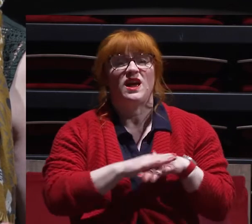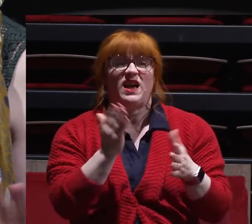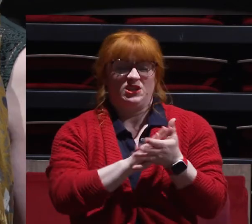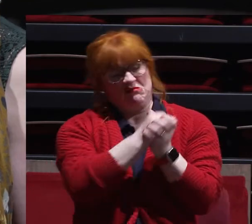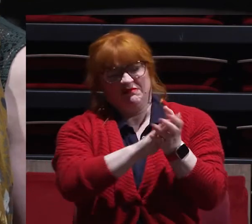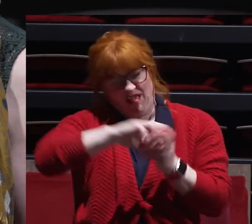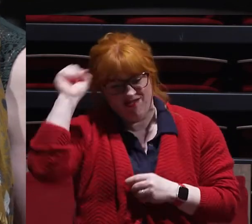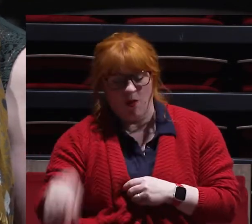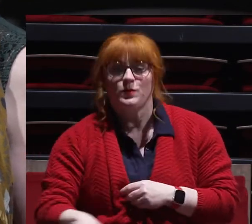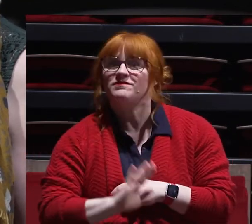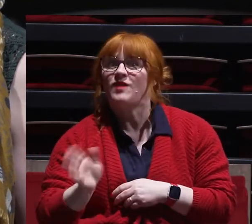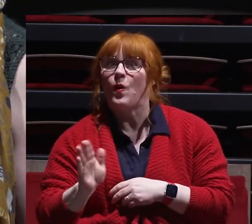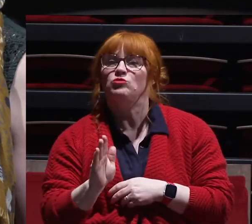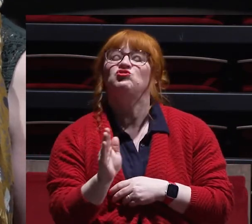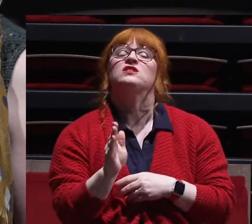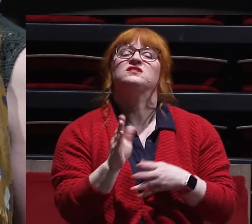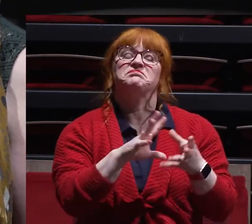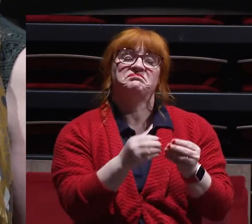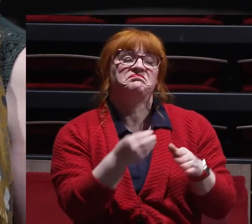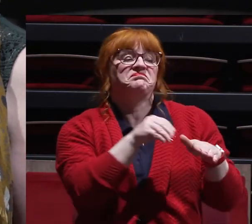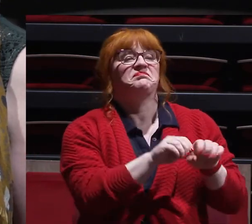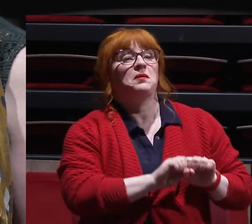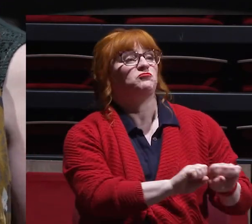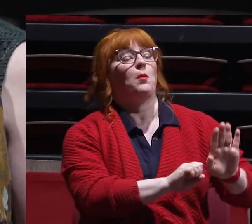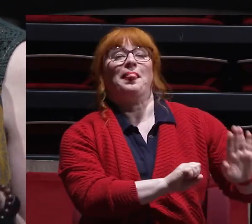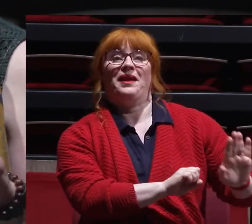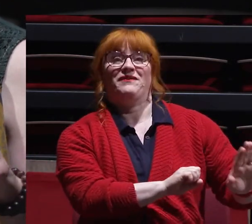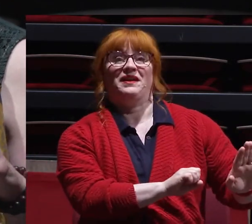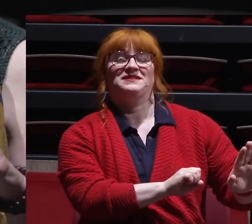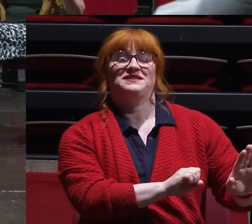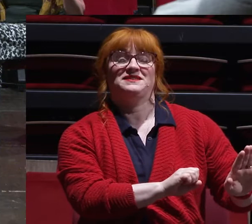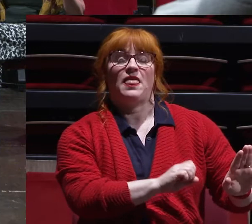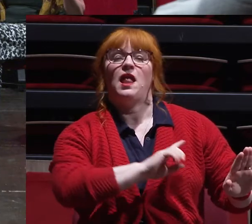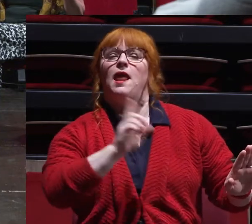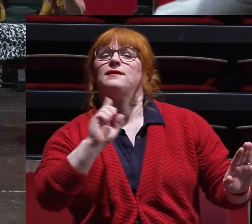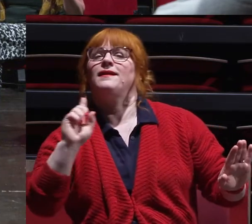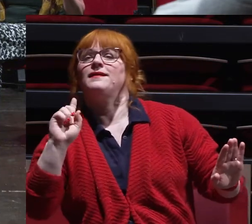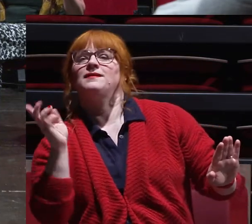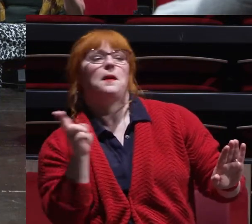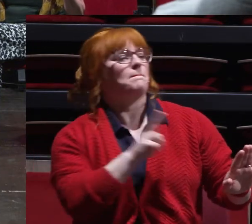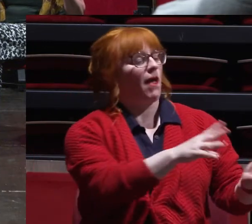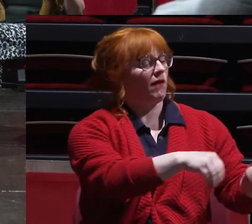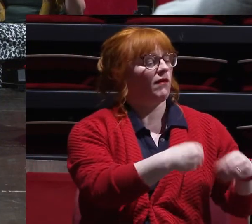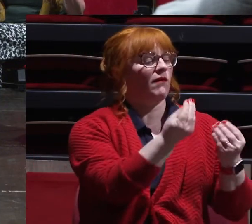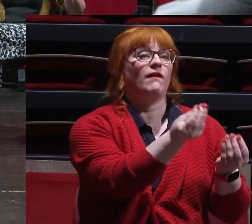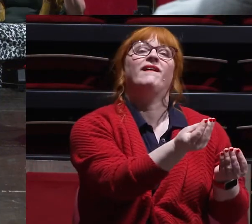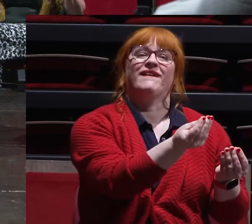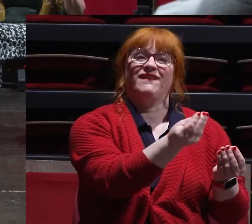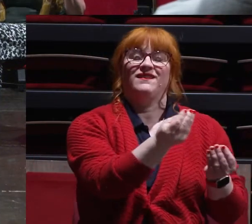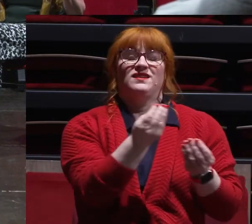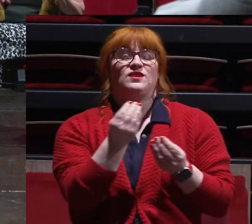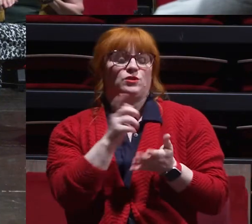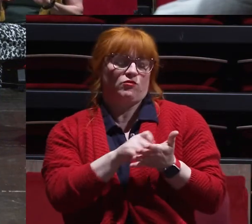ever, because you'll come back to it. And even if you've written something you think that is the worst thing I've ever written in my